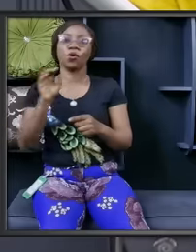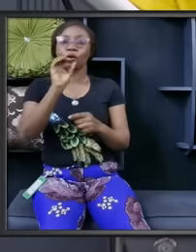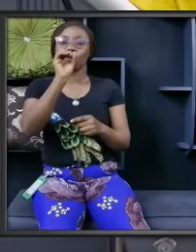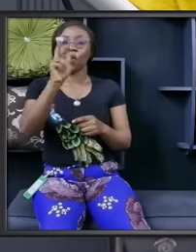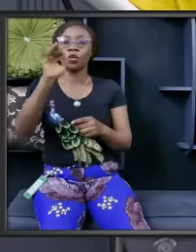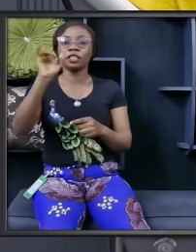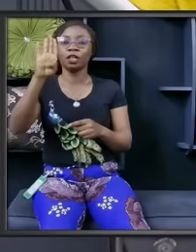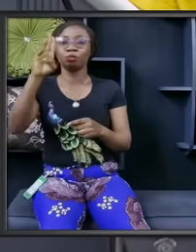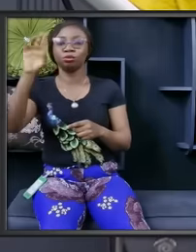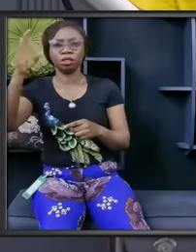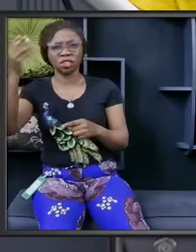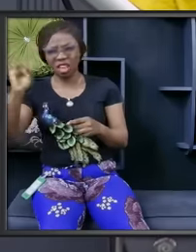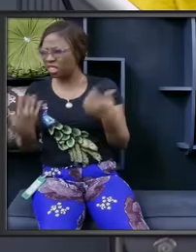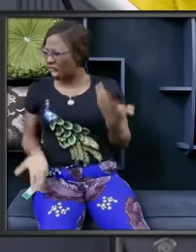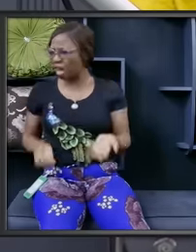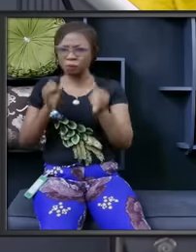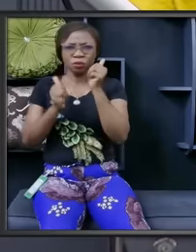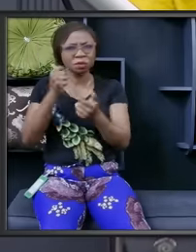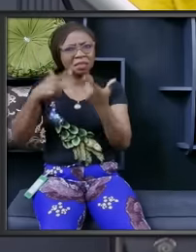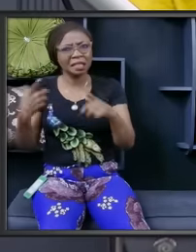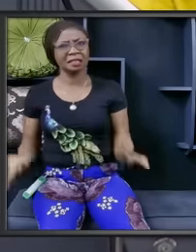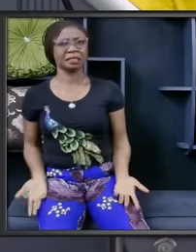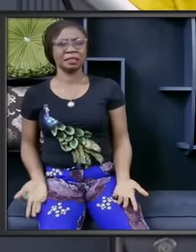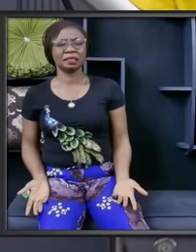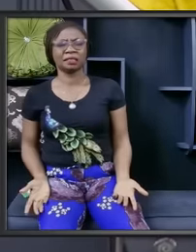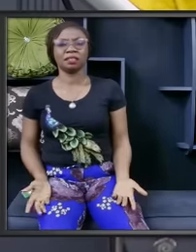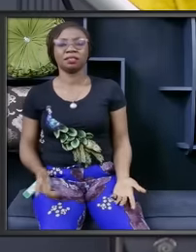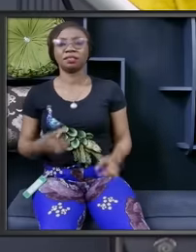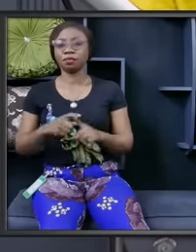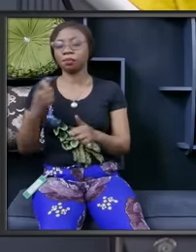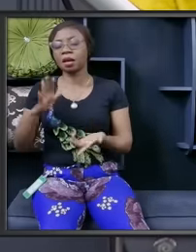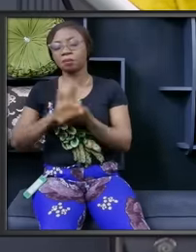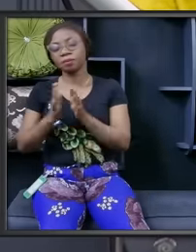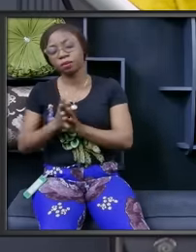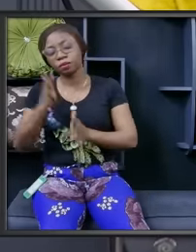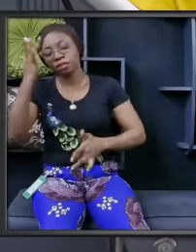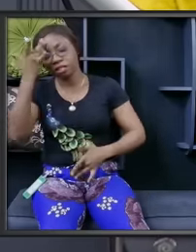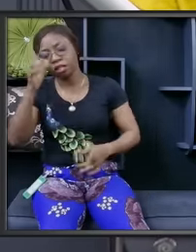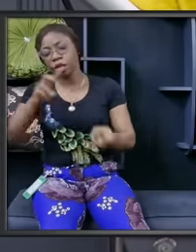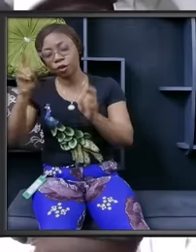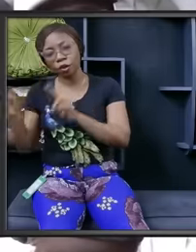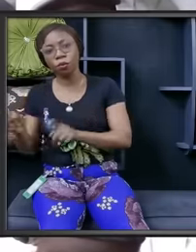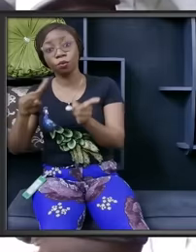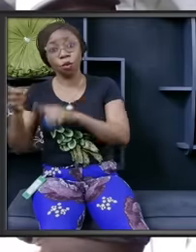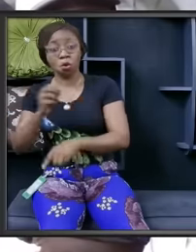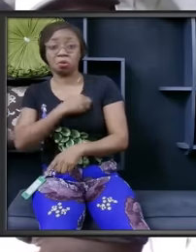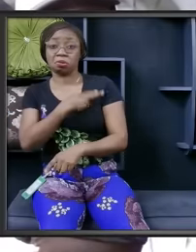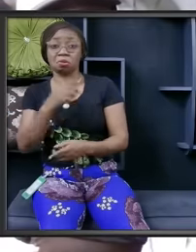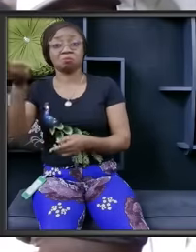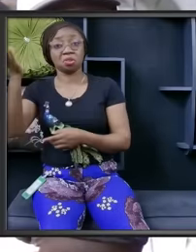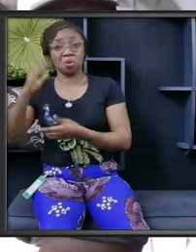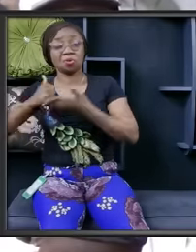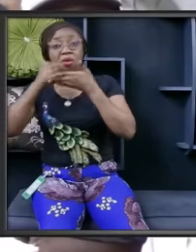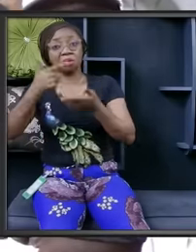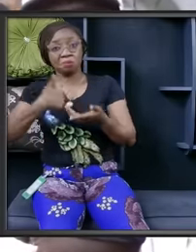I do? So now from there, I can't become sick. I can't go to hospital. God, they help me. I can't get well. Before the thing, all